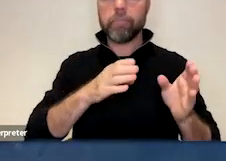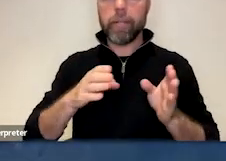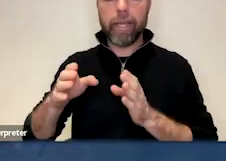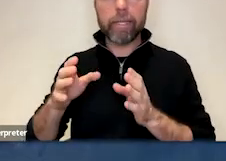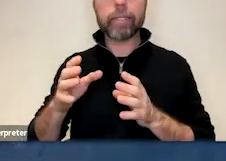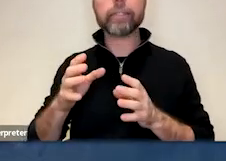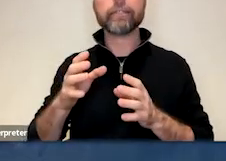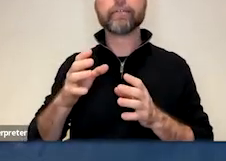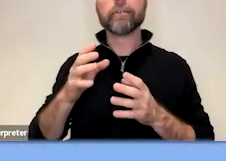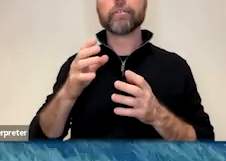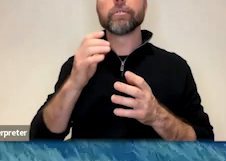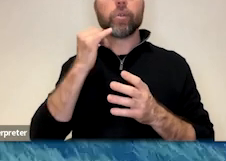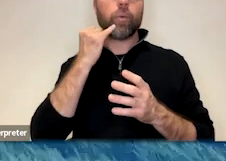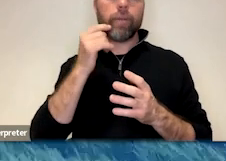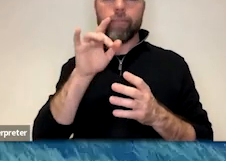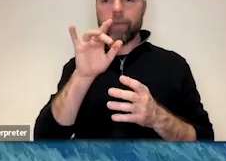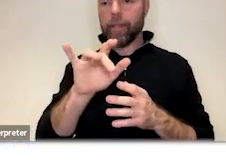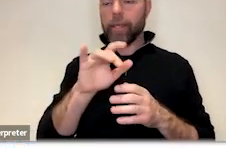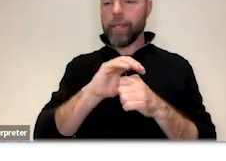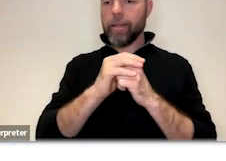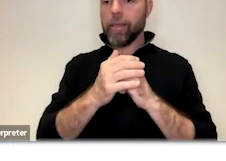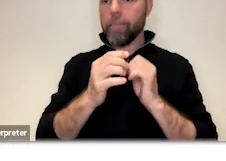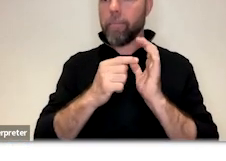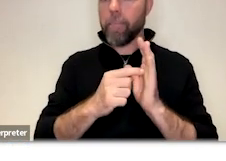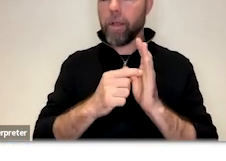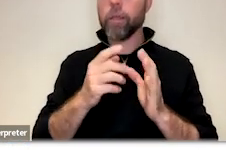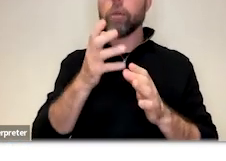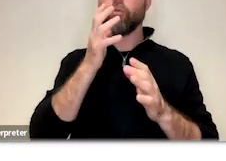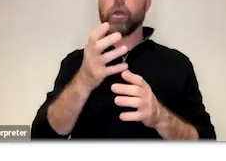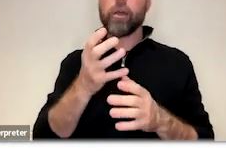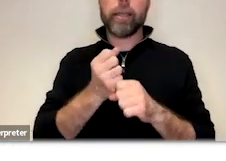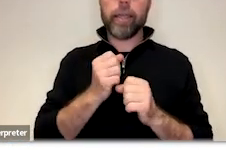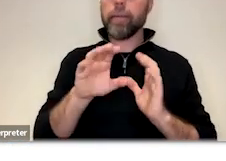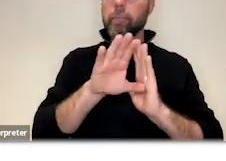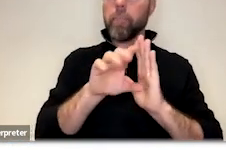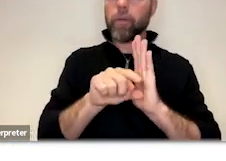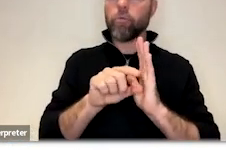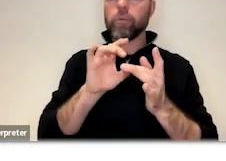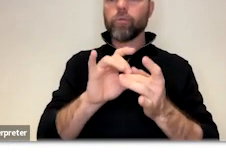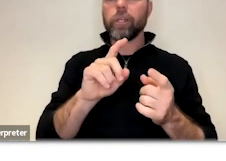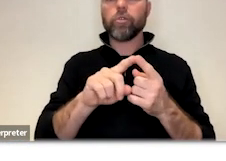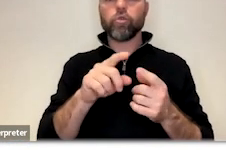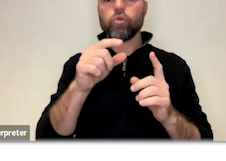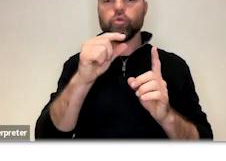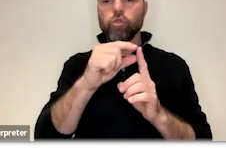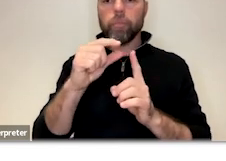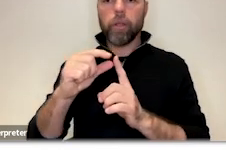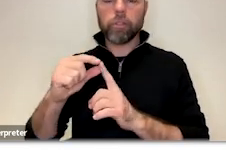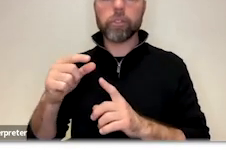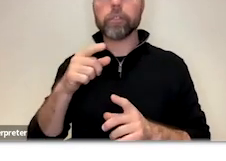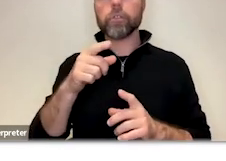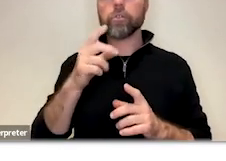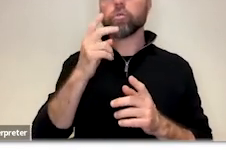click on climate modeling, for example, I'm going to get a little bit of background about the terminology. So I already saw